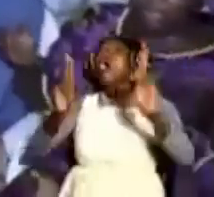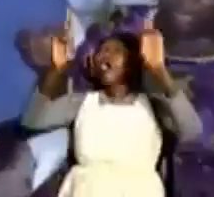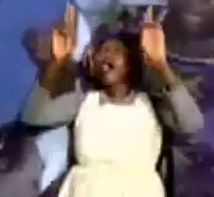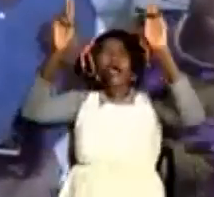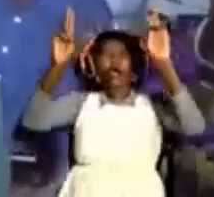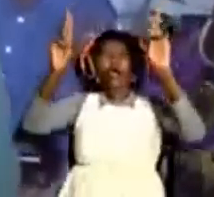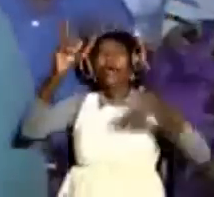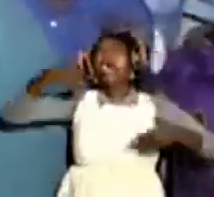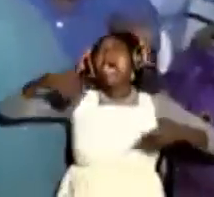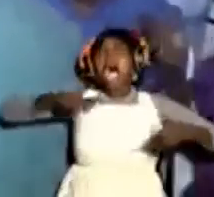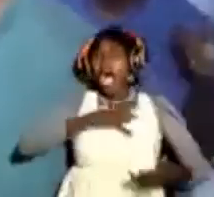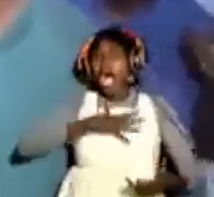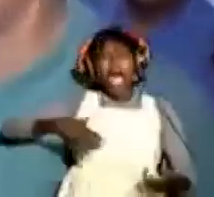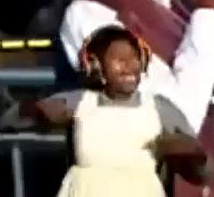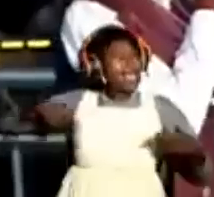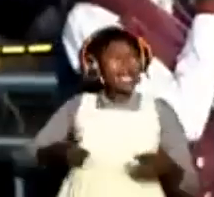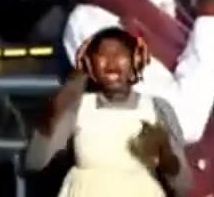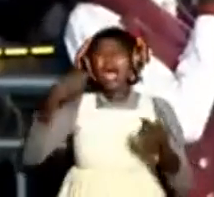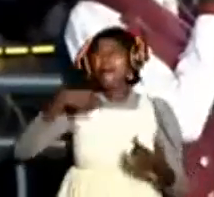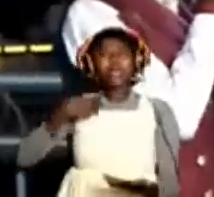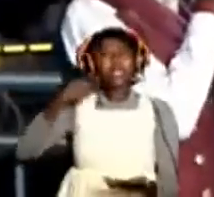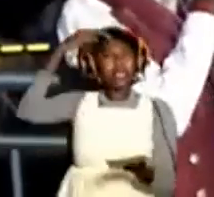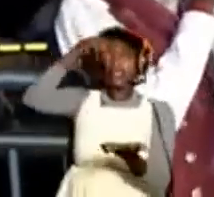up. We are praying.